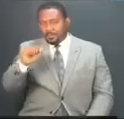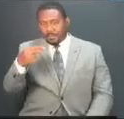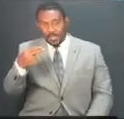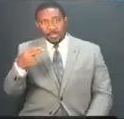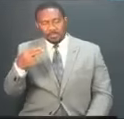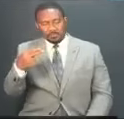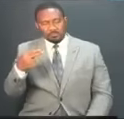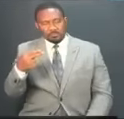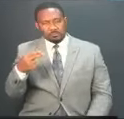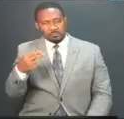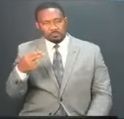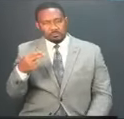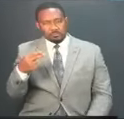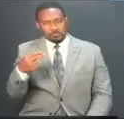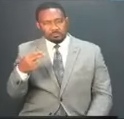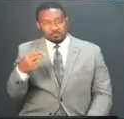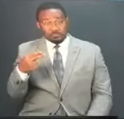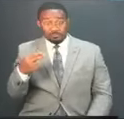the law